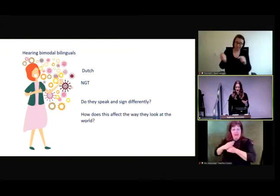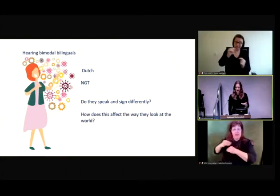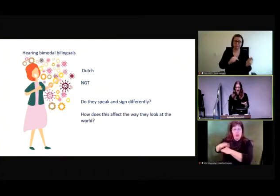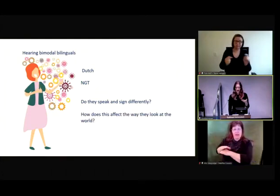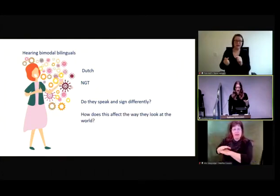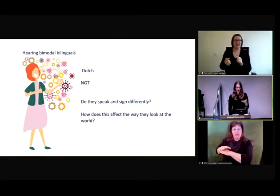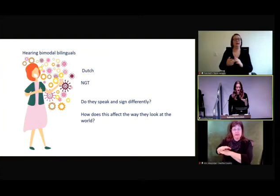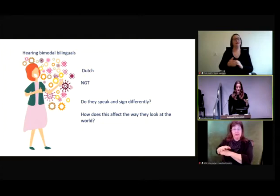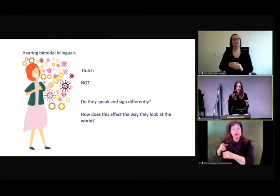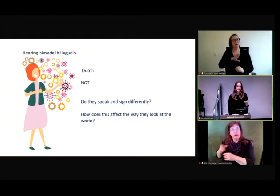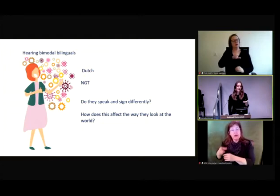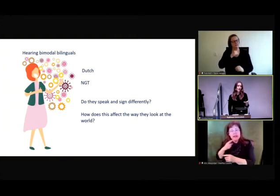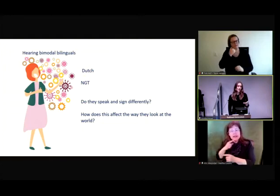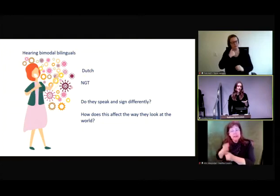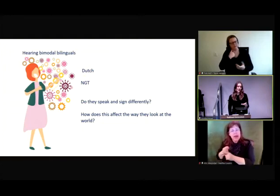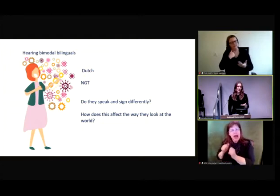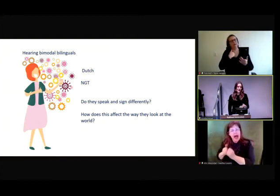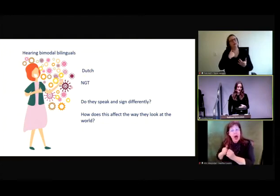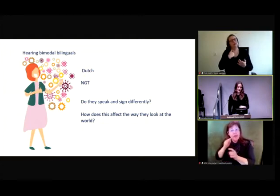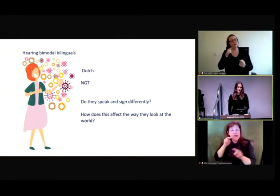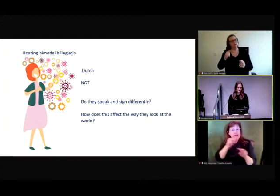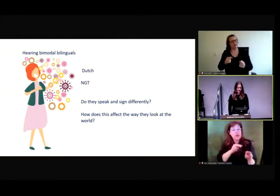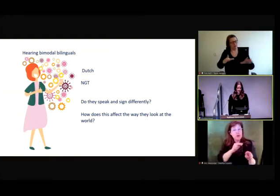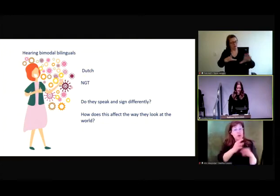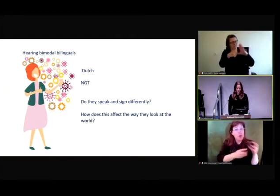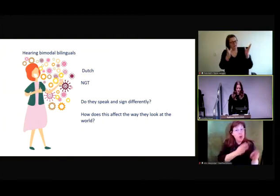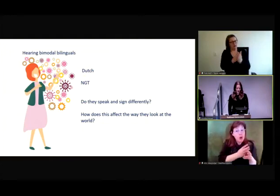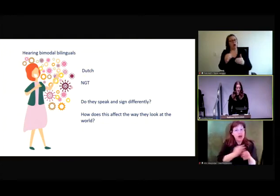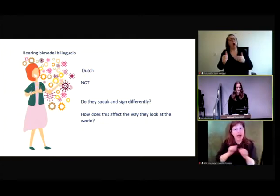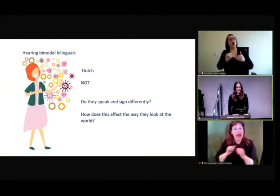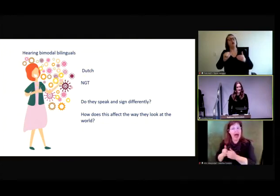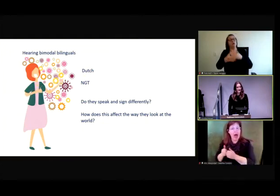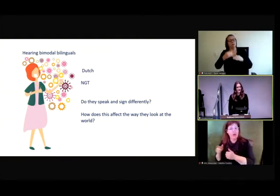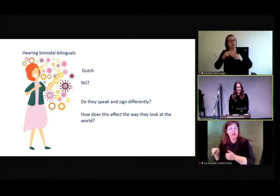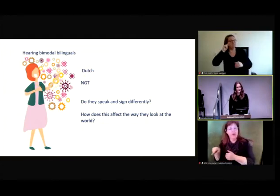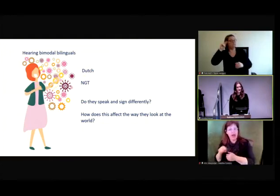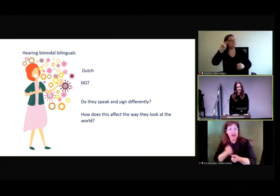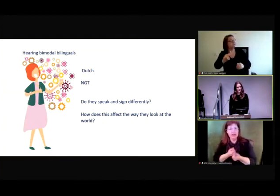this affects the way they look at the world in order to talk about it.